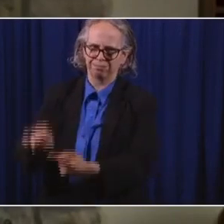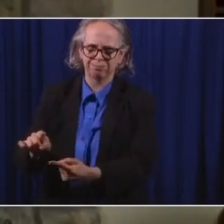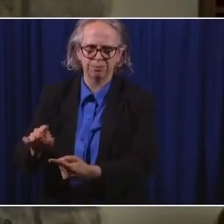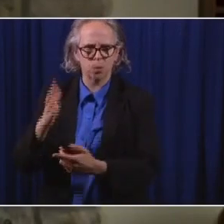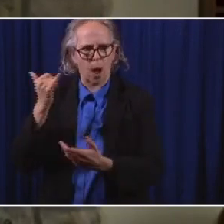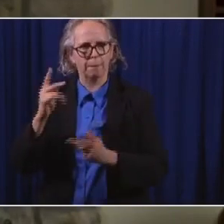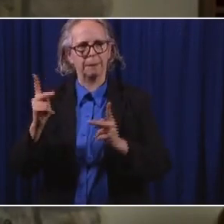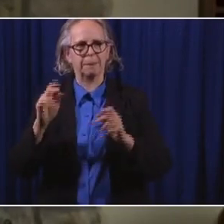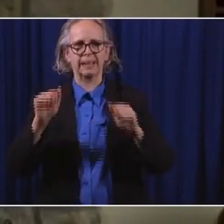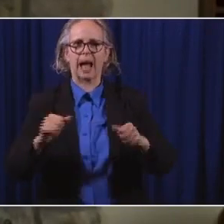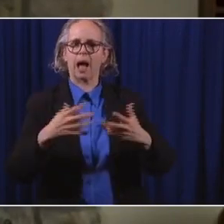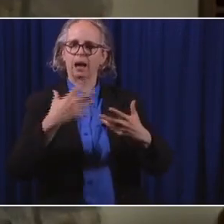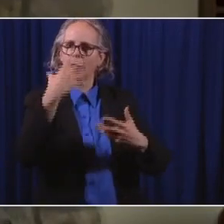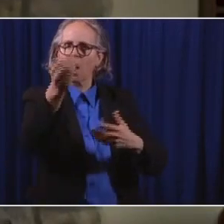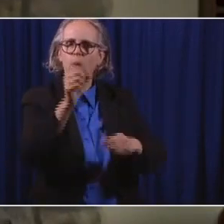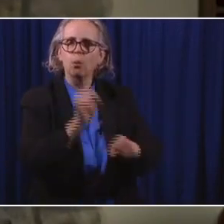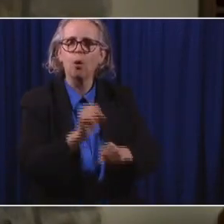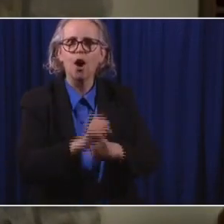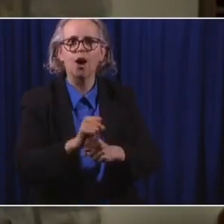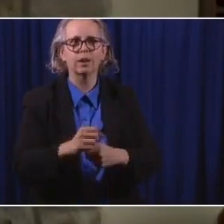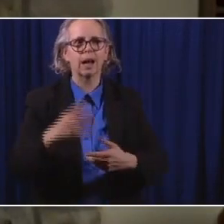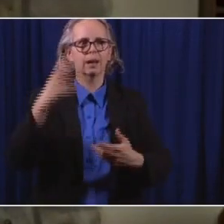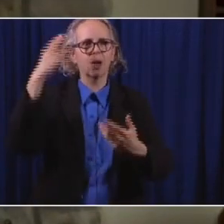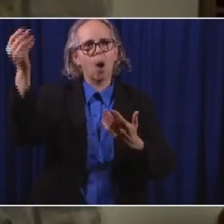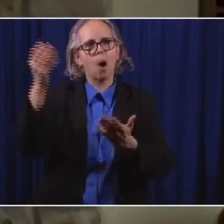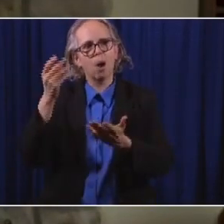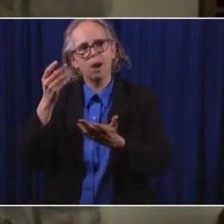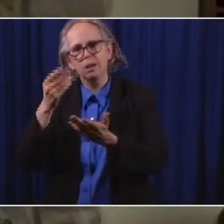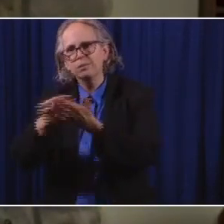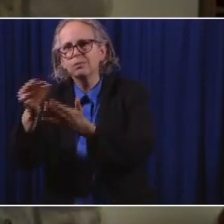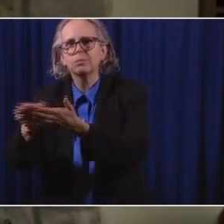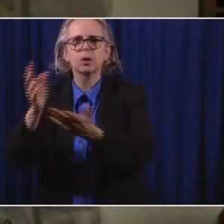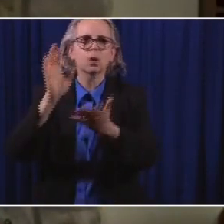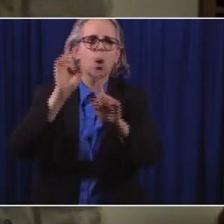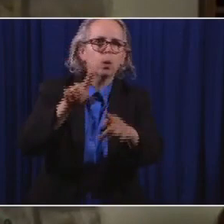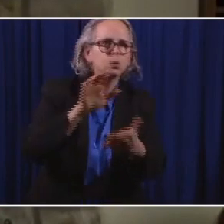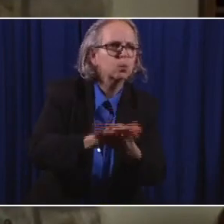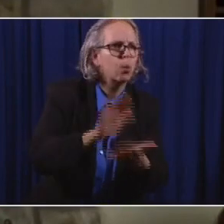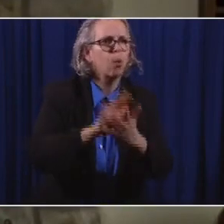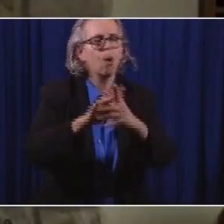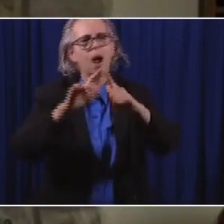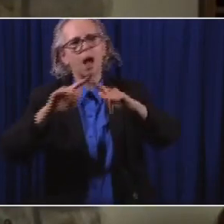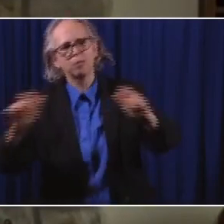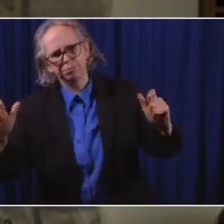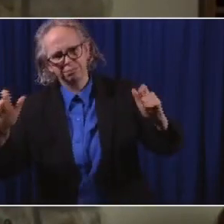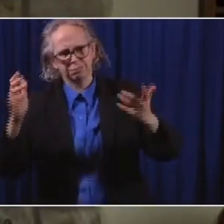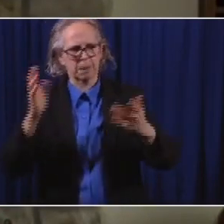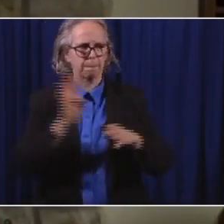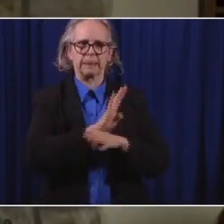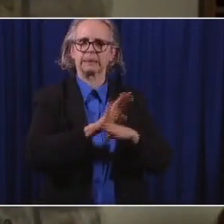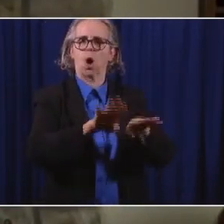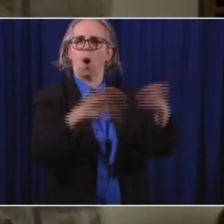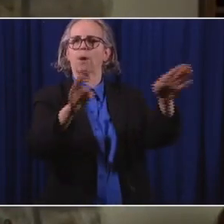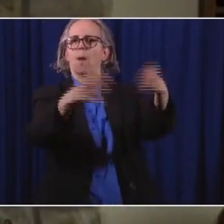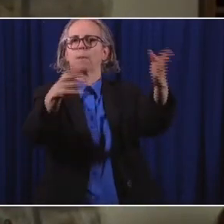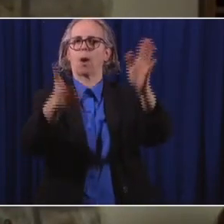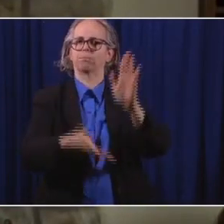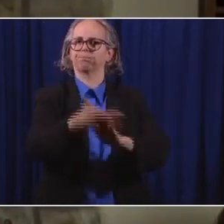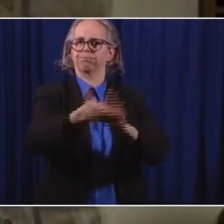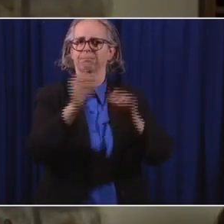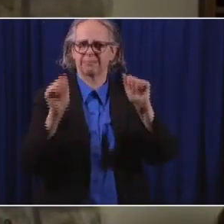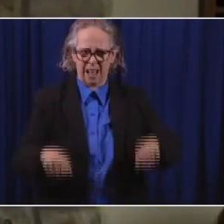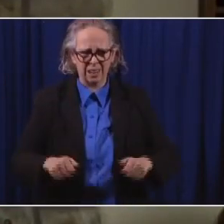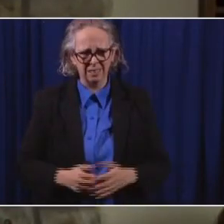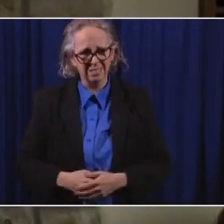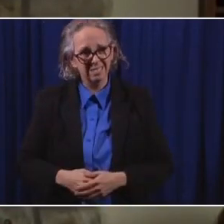threat to being in school is the virus. Now, I've talked to superintendents in the last week who have had to pull back for a